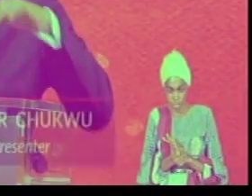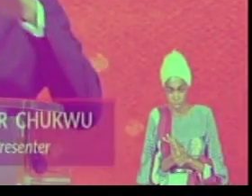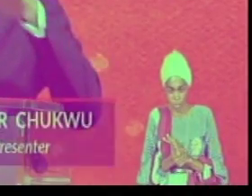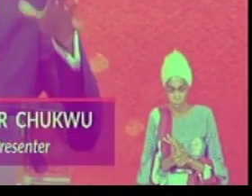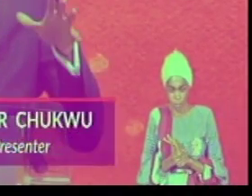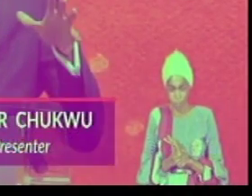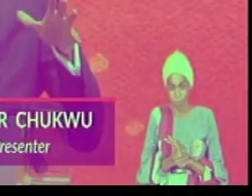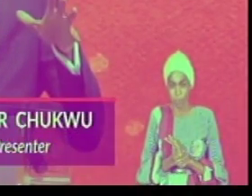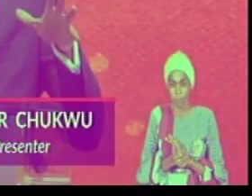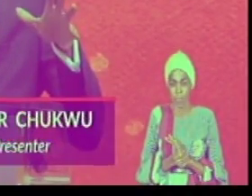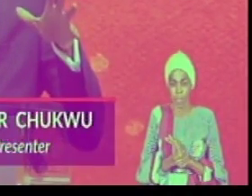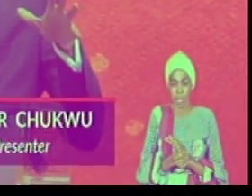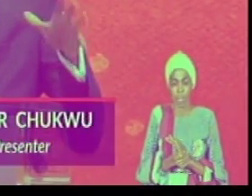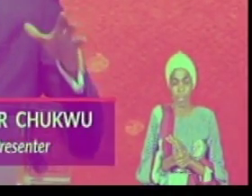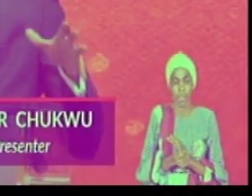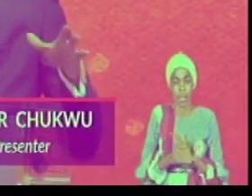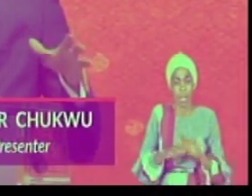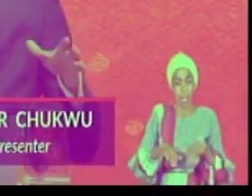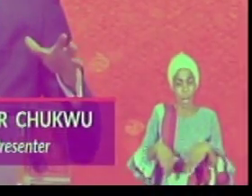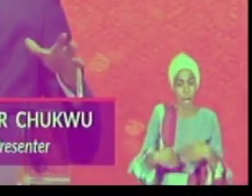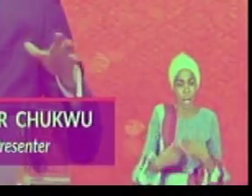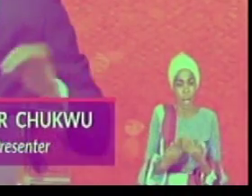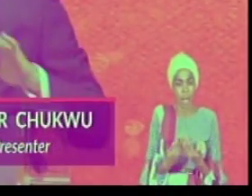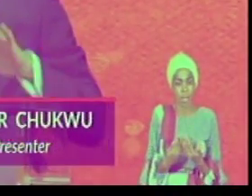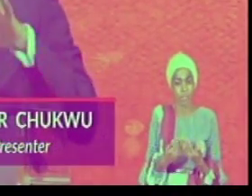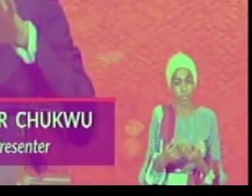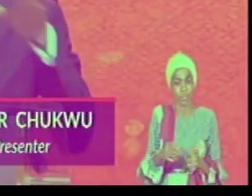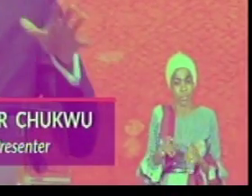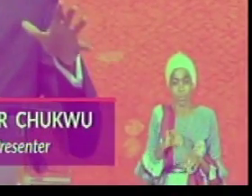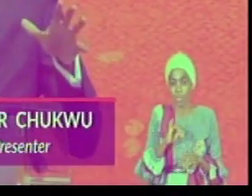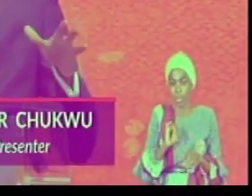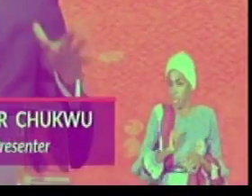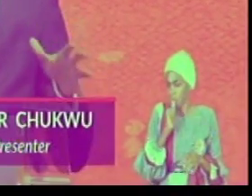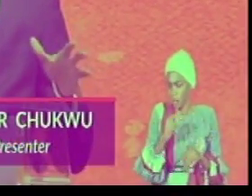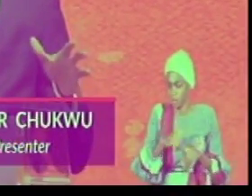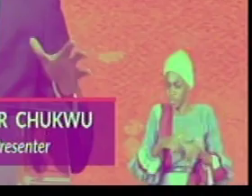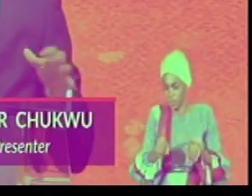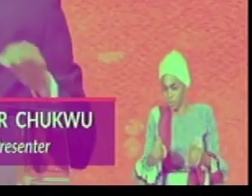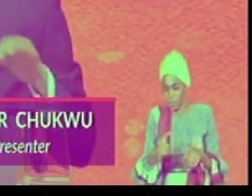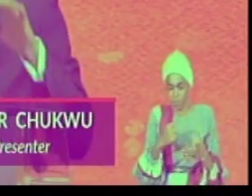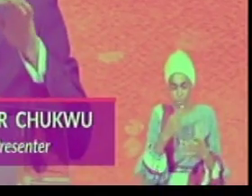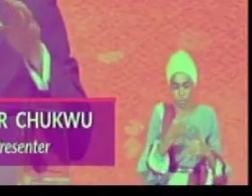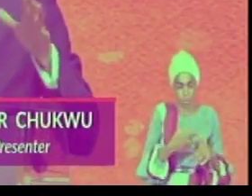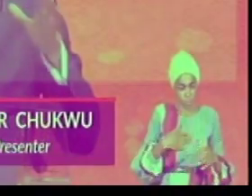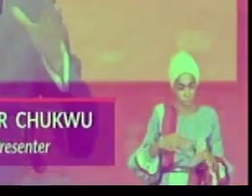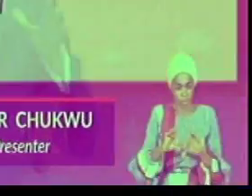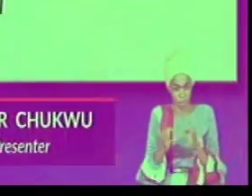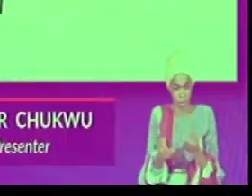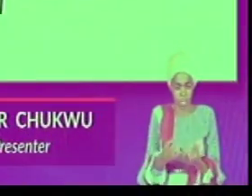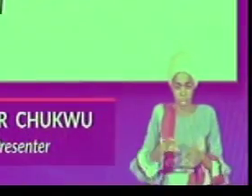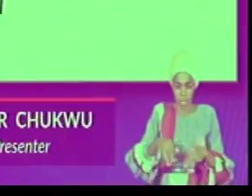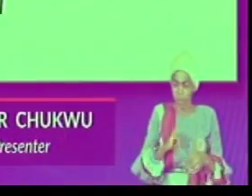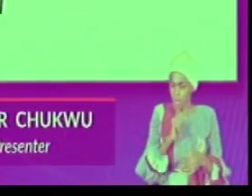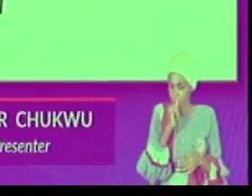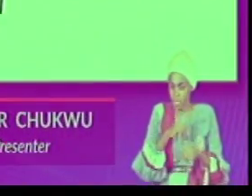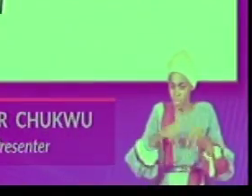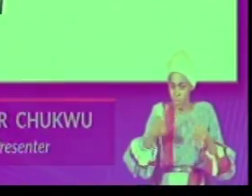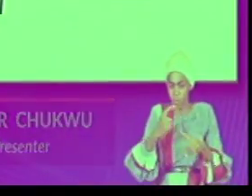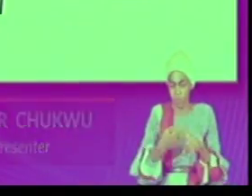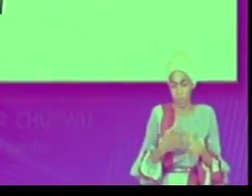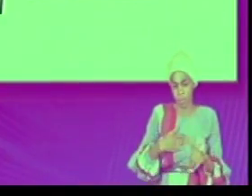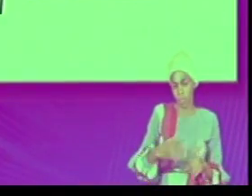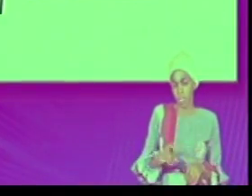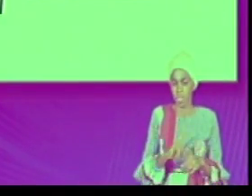unique from my siblings even? How am I unique from my friends? How am I unique from my